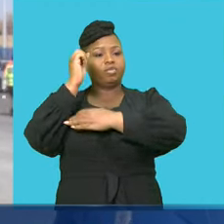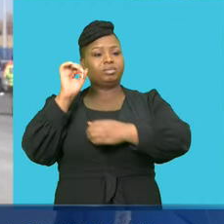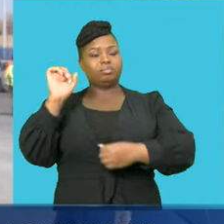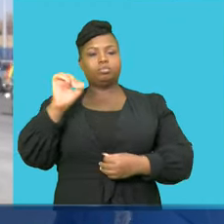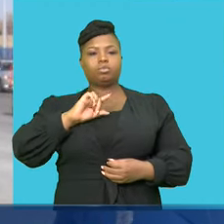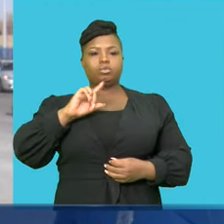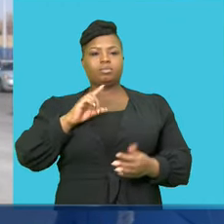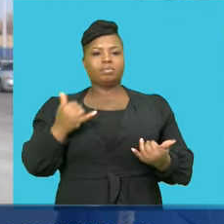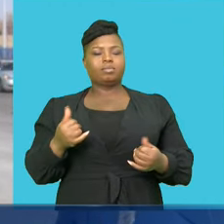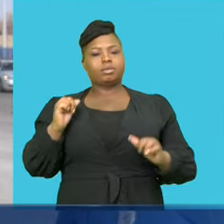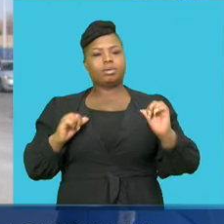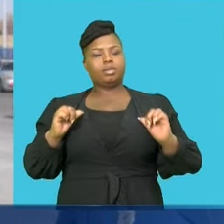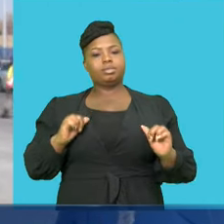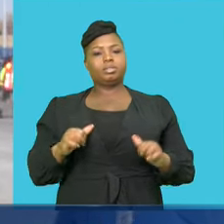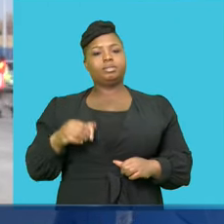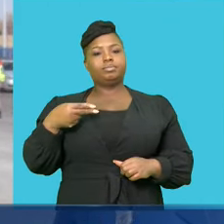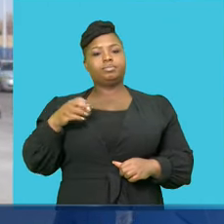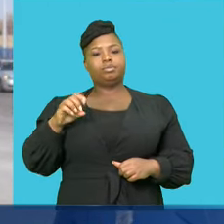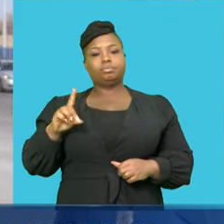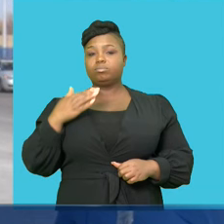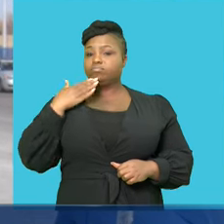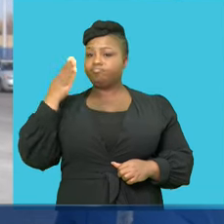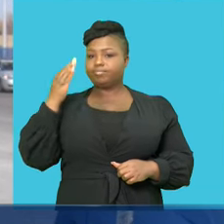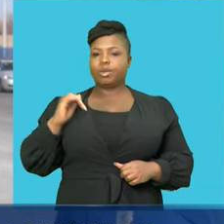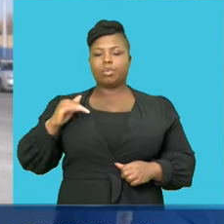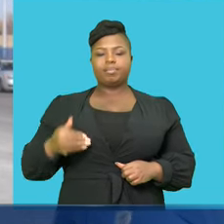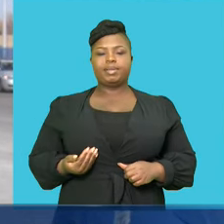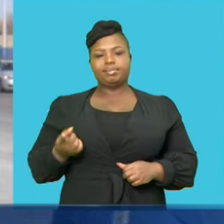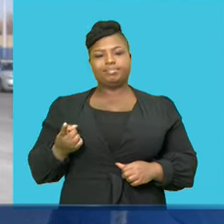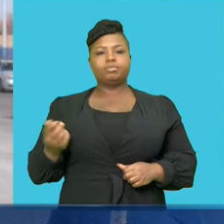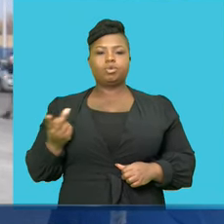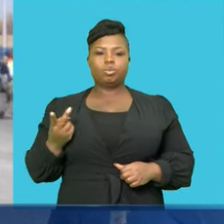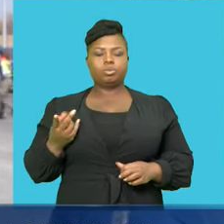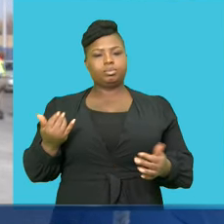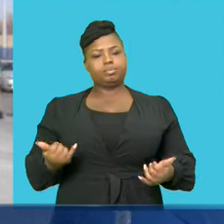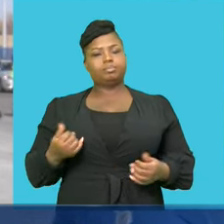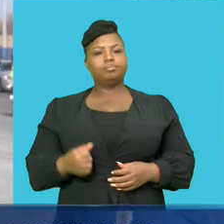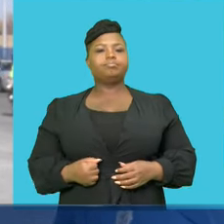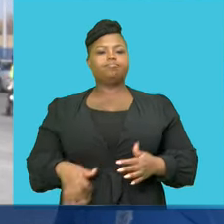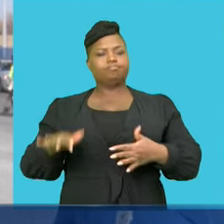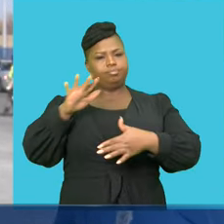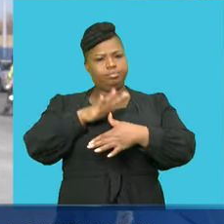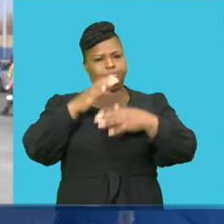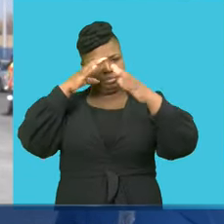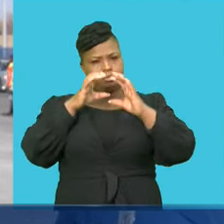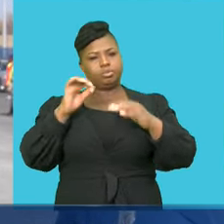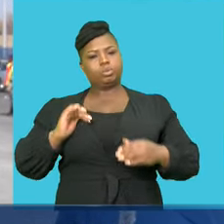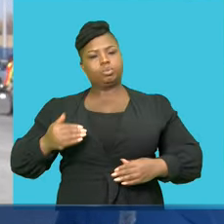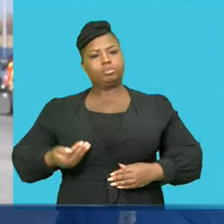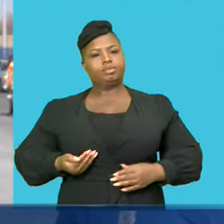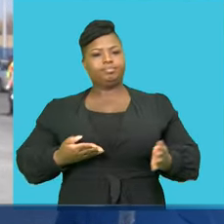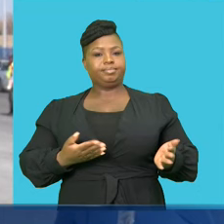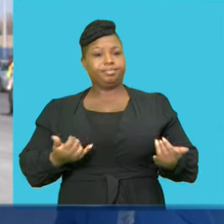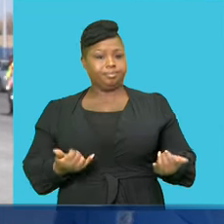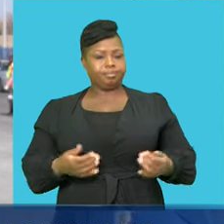our current acting HOD is a female, so she's also putting the agenda of women on the